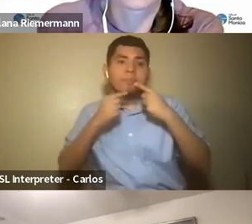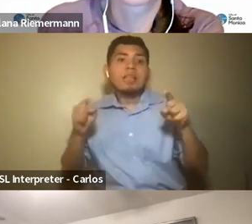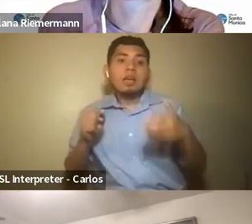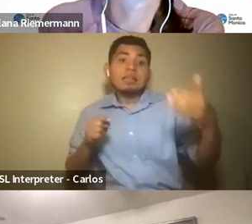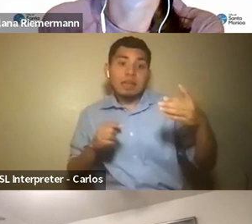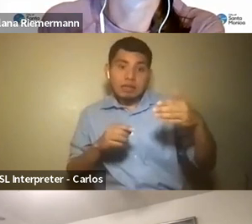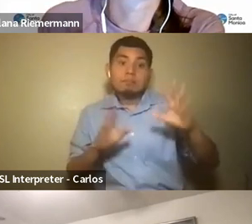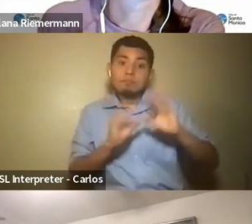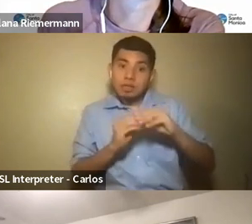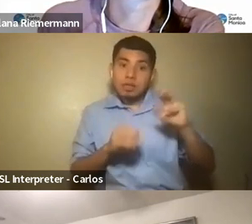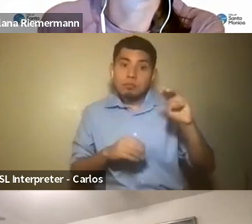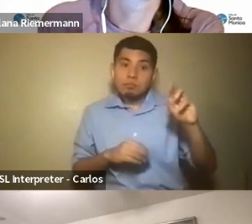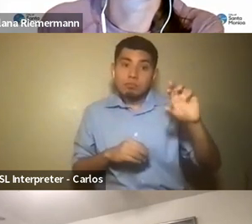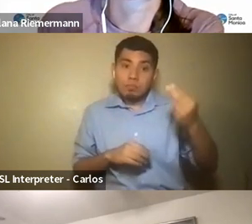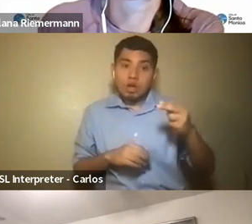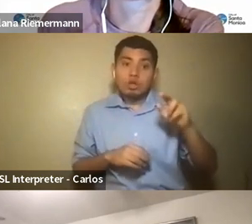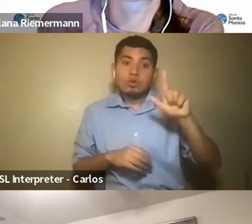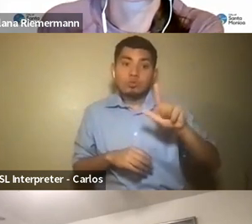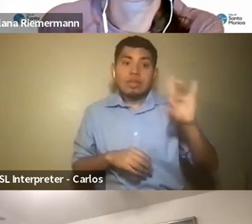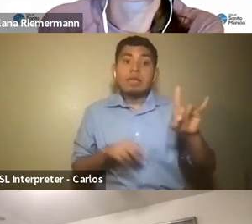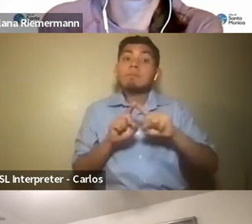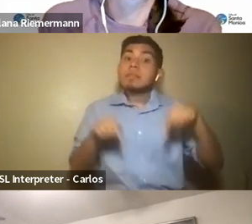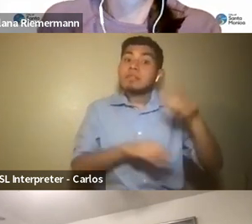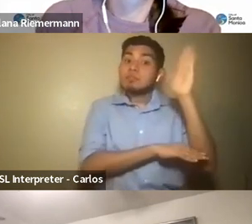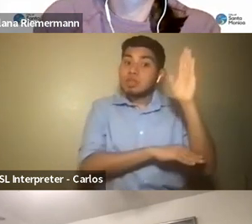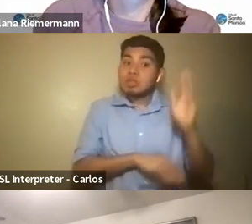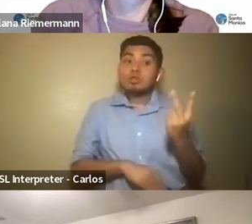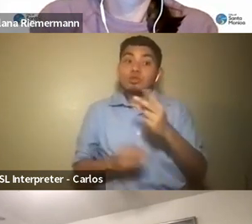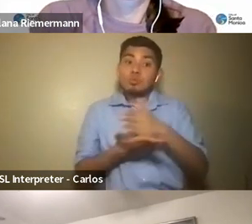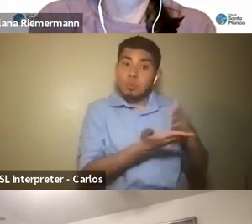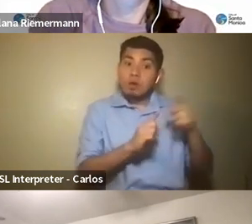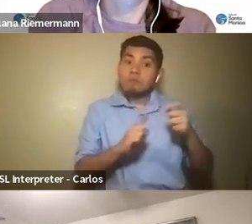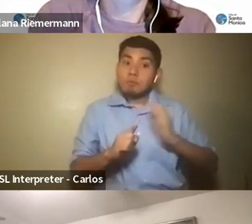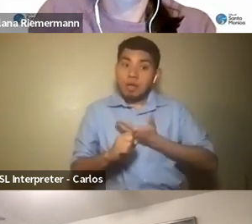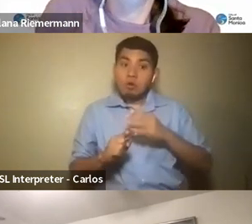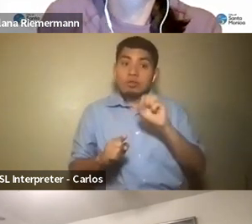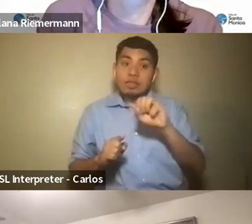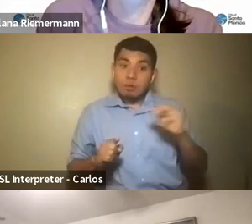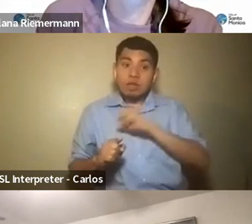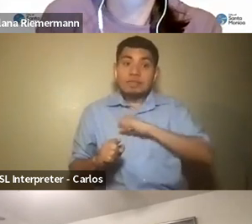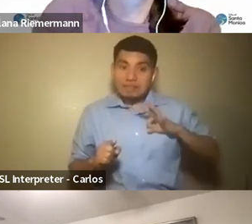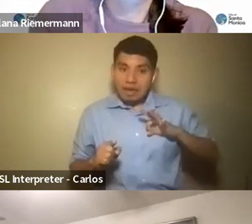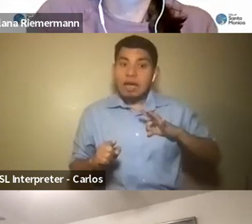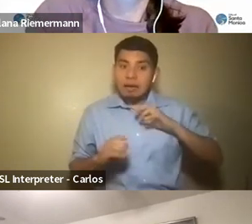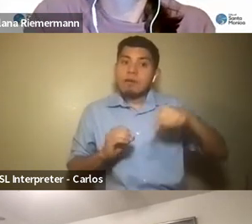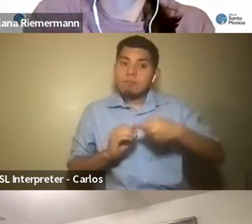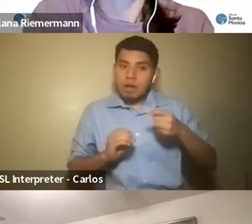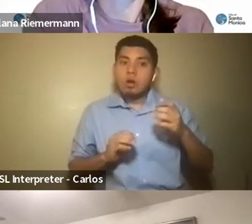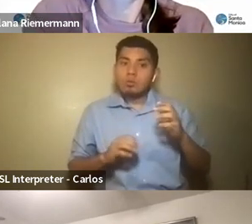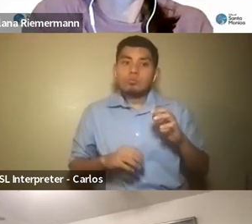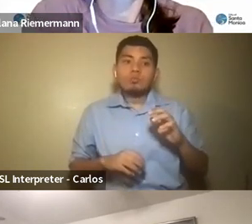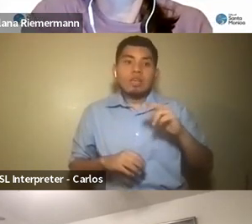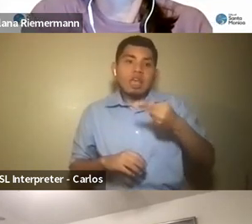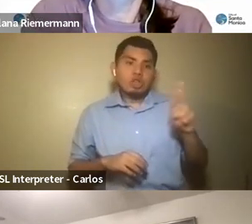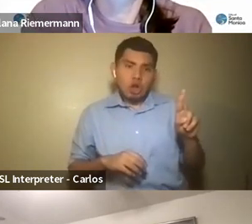Monday, March 28th. This is a two-part presentation by city staff on the City of Santa Monica's upcoming Human Services Grant